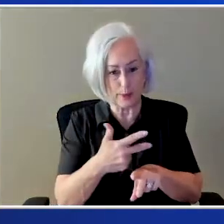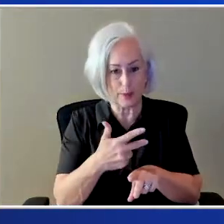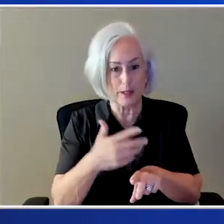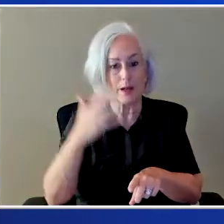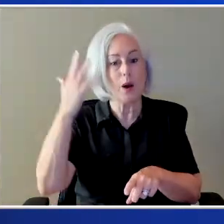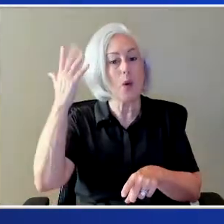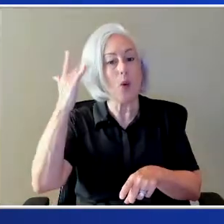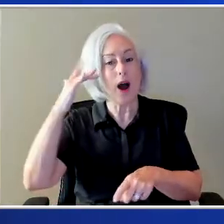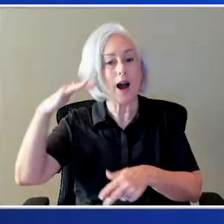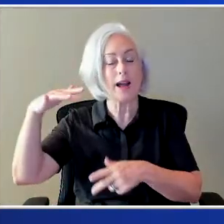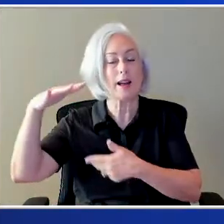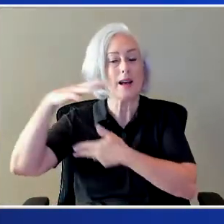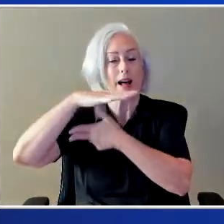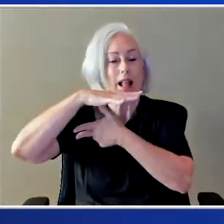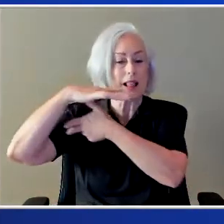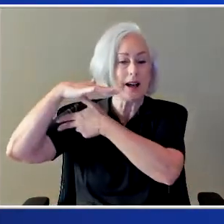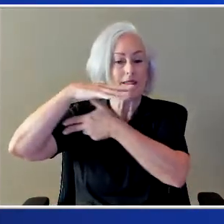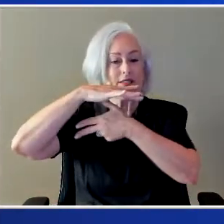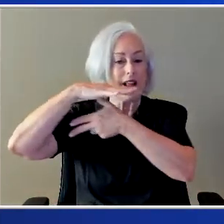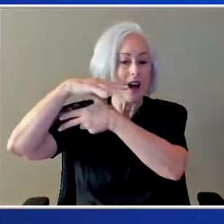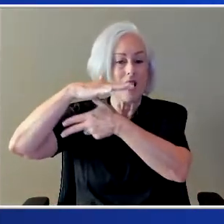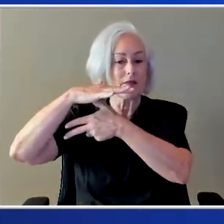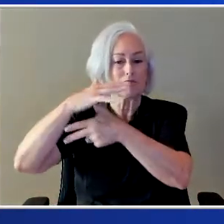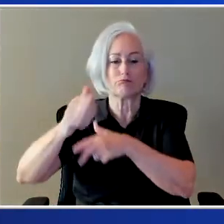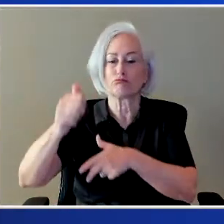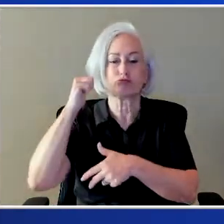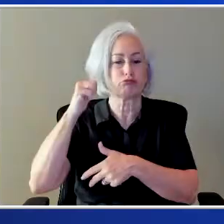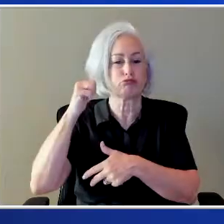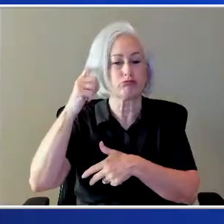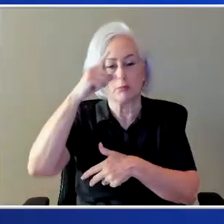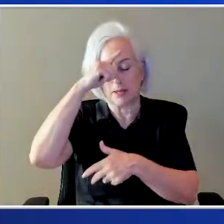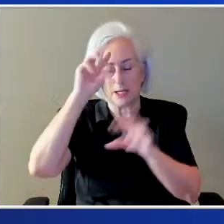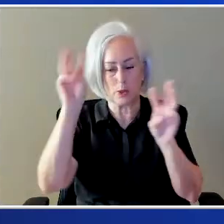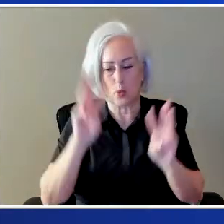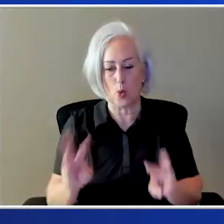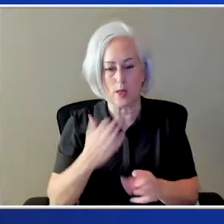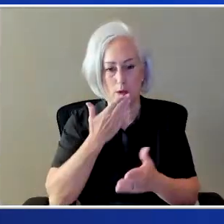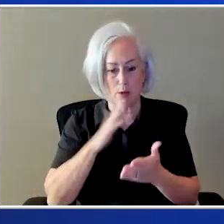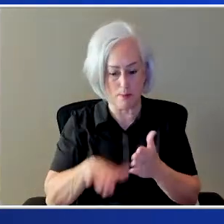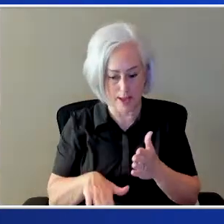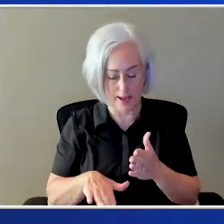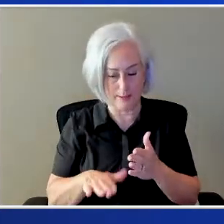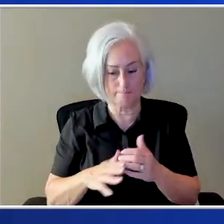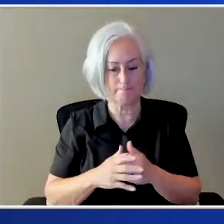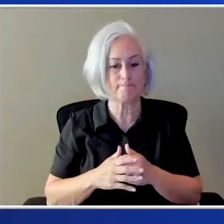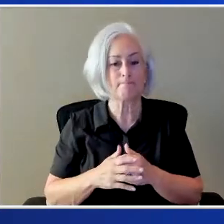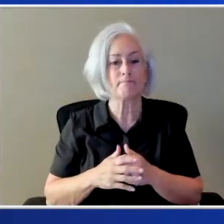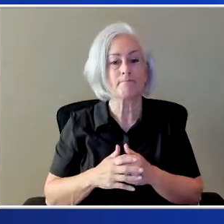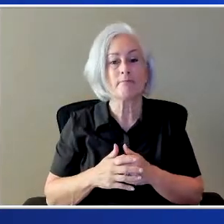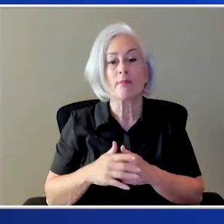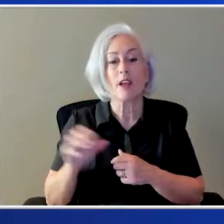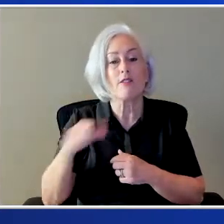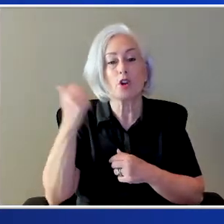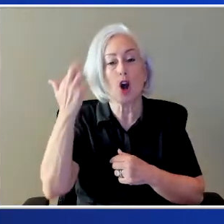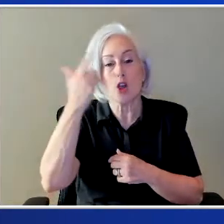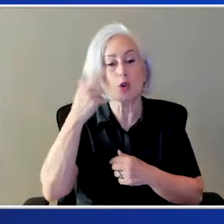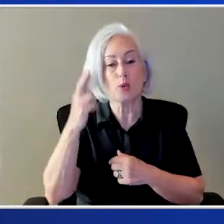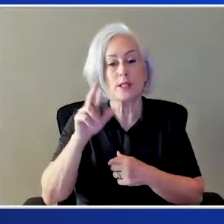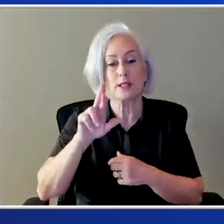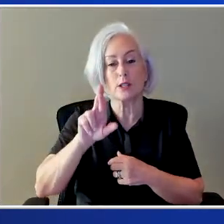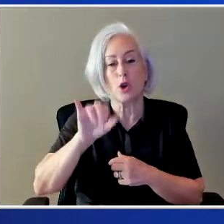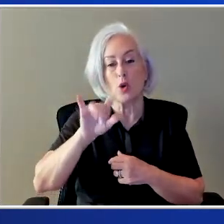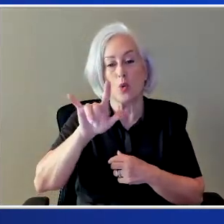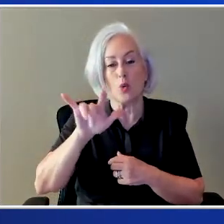weather conditions, and we don't know why, but for some reason, Riley County EMS refused to transport him